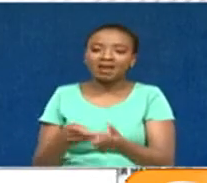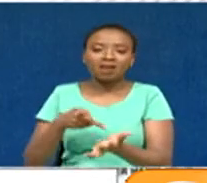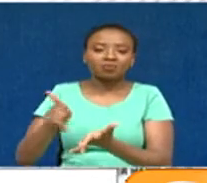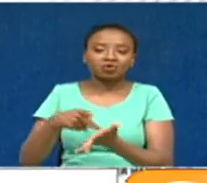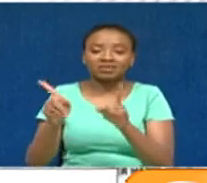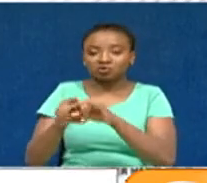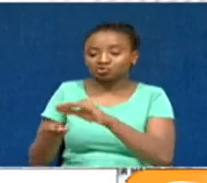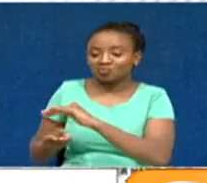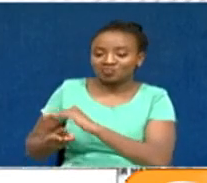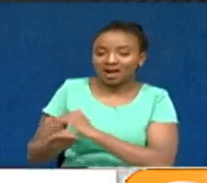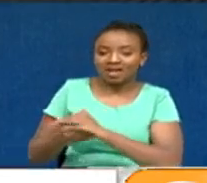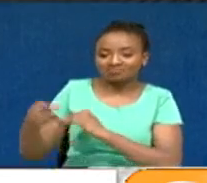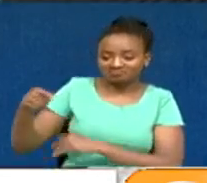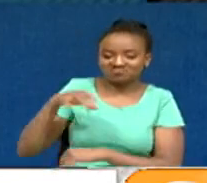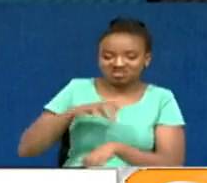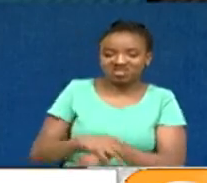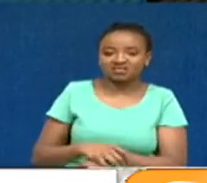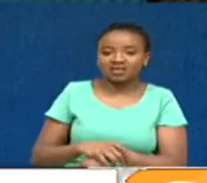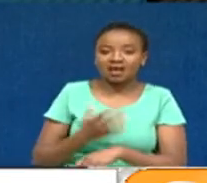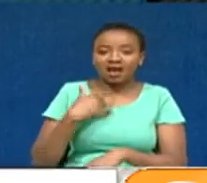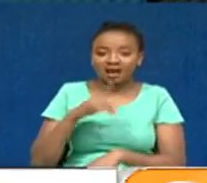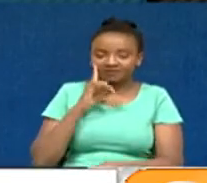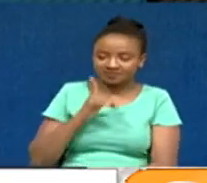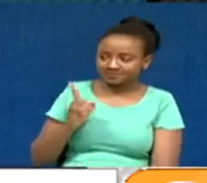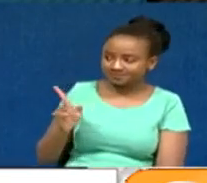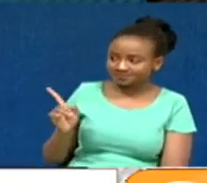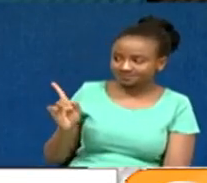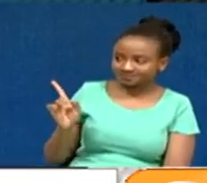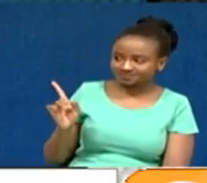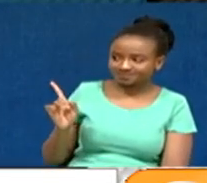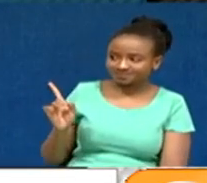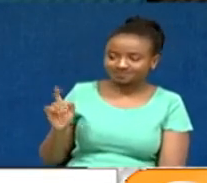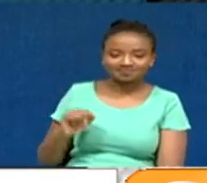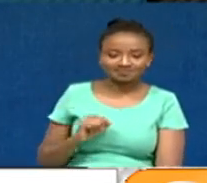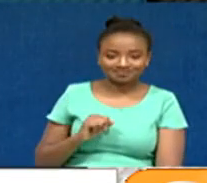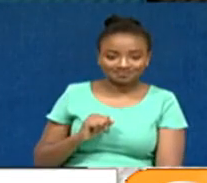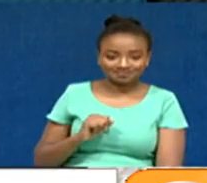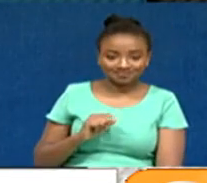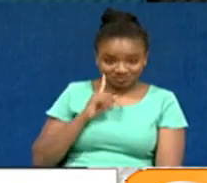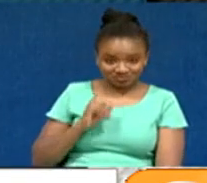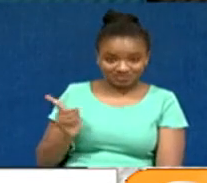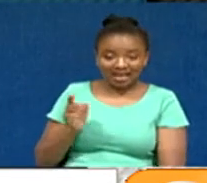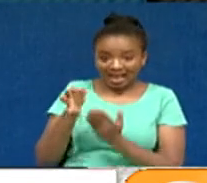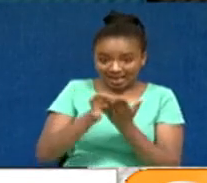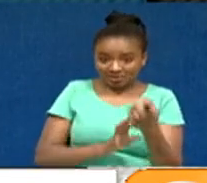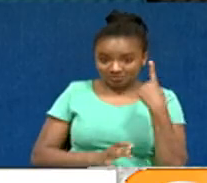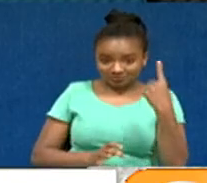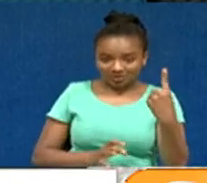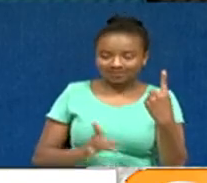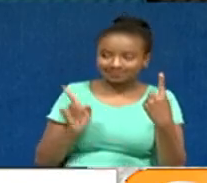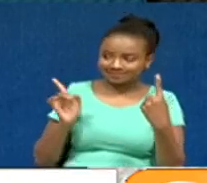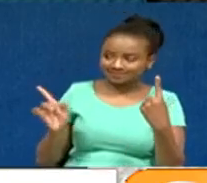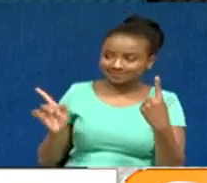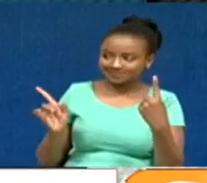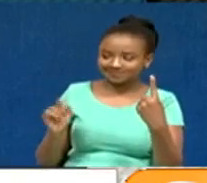and bribes. Three accounts are registered under Peter Njihia, two at the Stima Sacco Society Limited that hold 13.5 million shillings as